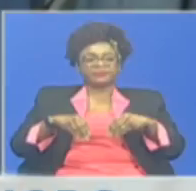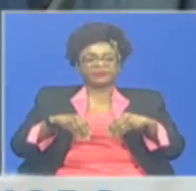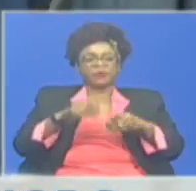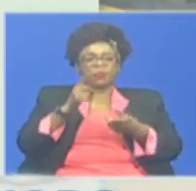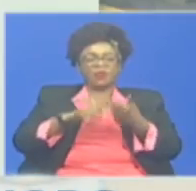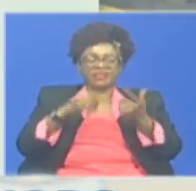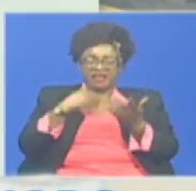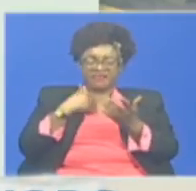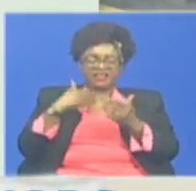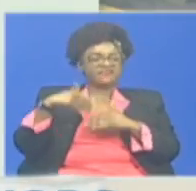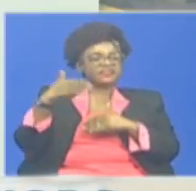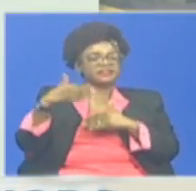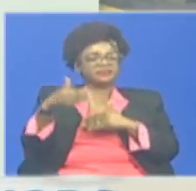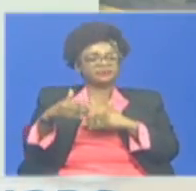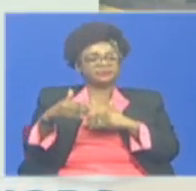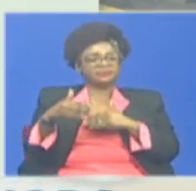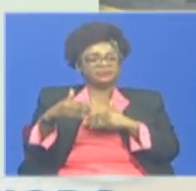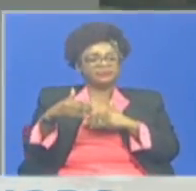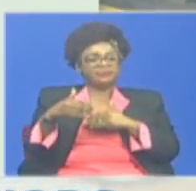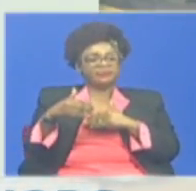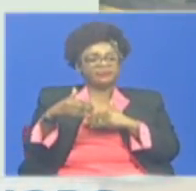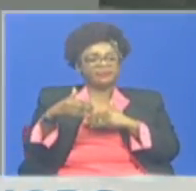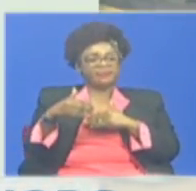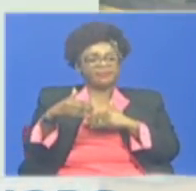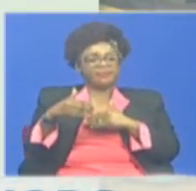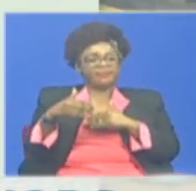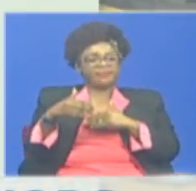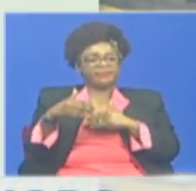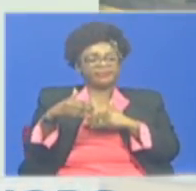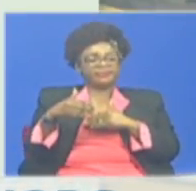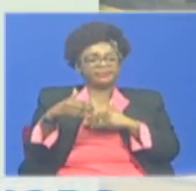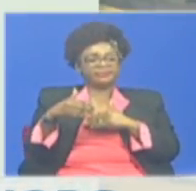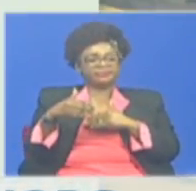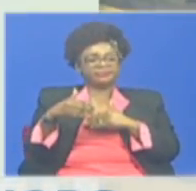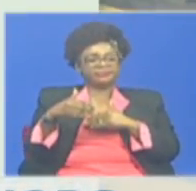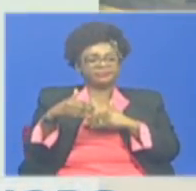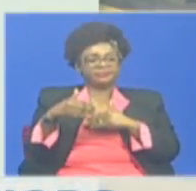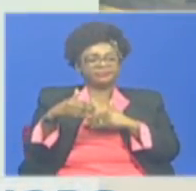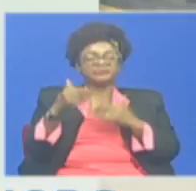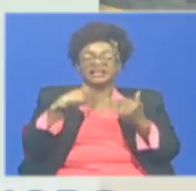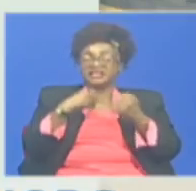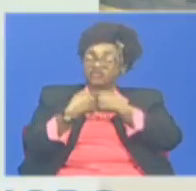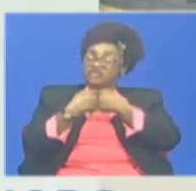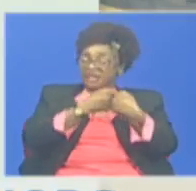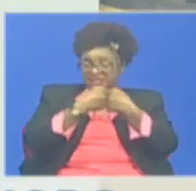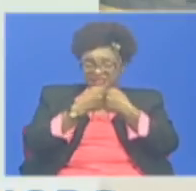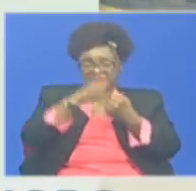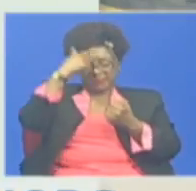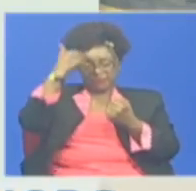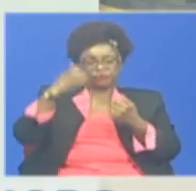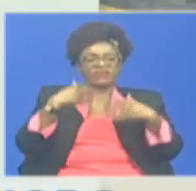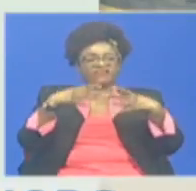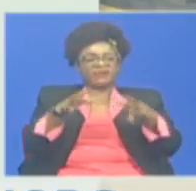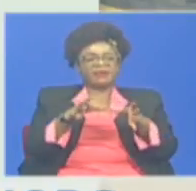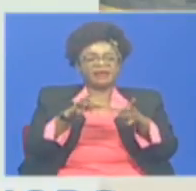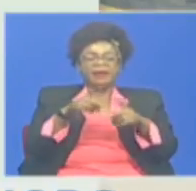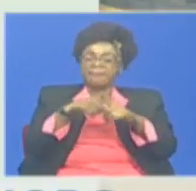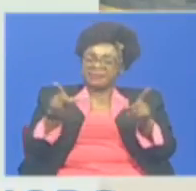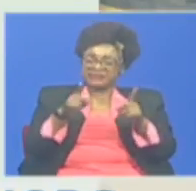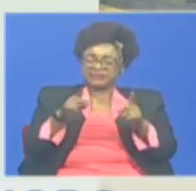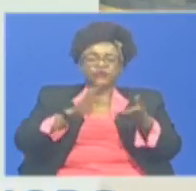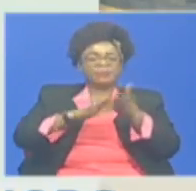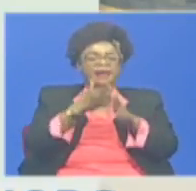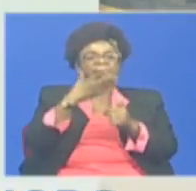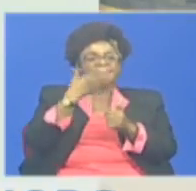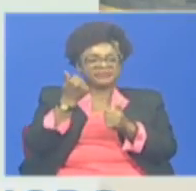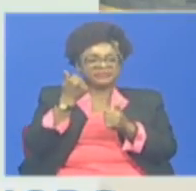daily. It's going to be a big challenge because we have families, but the other way around, it's going to be better because you're going not to be in